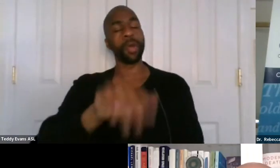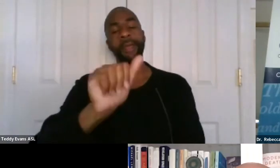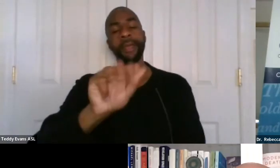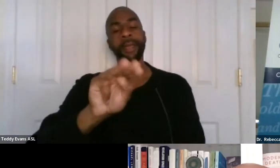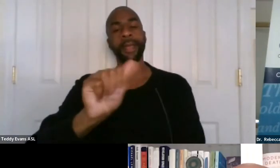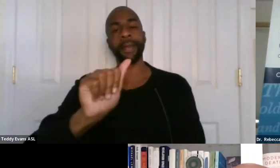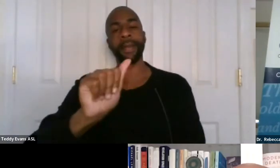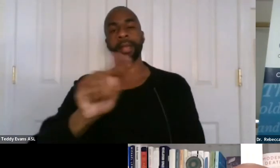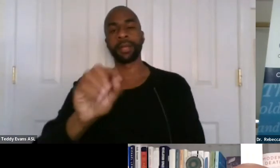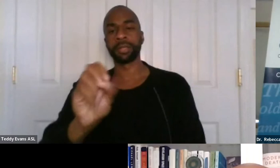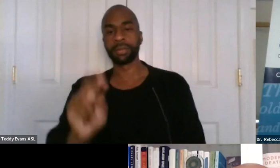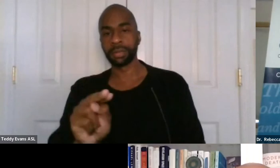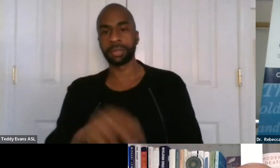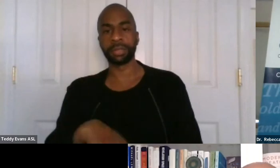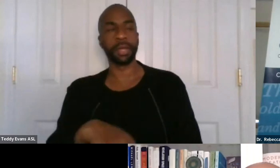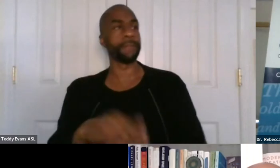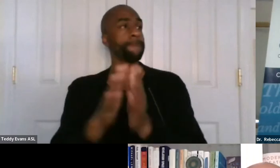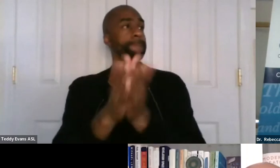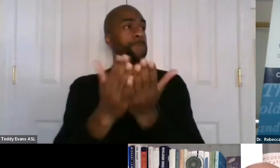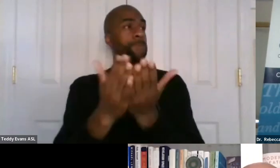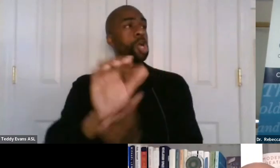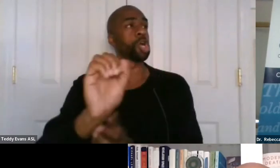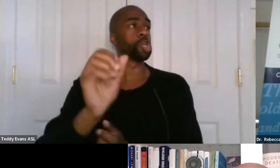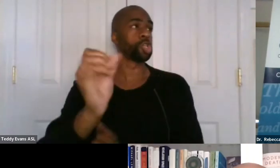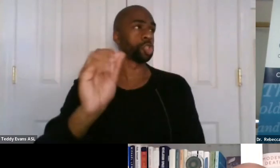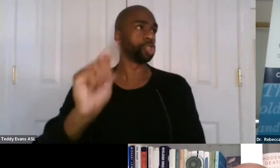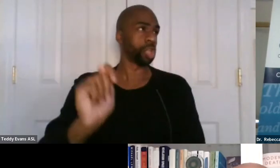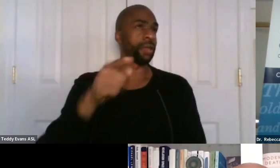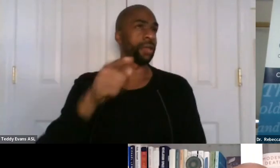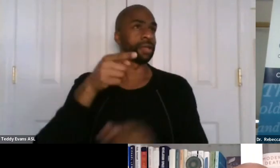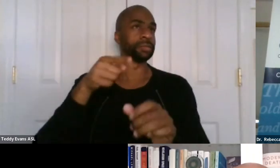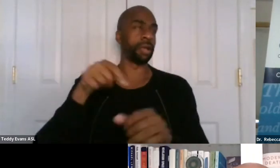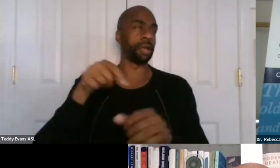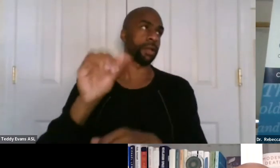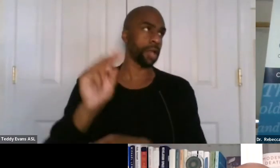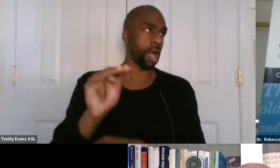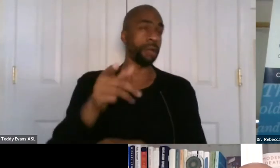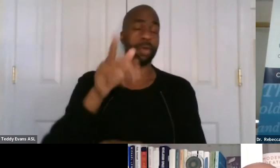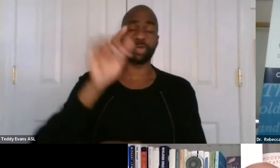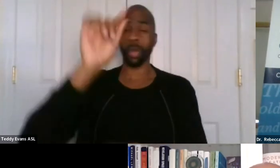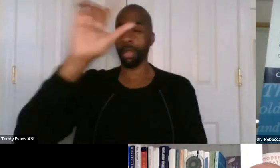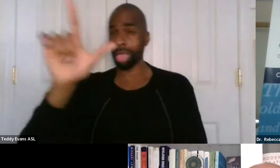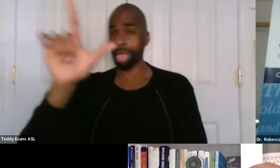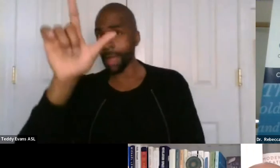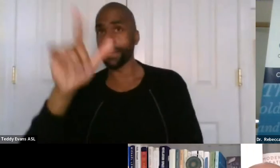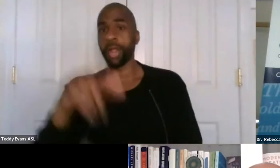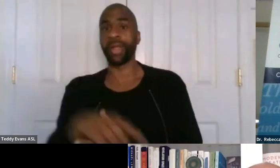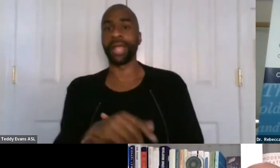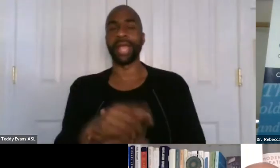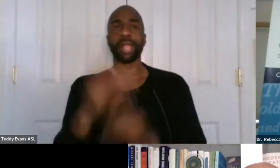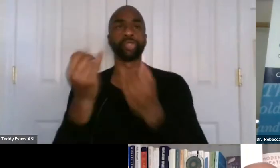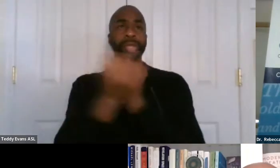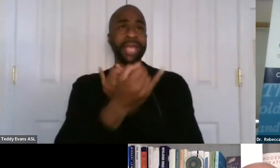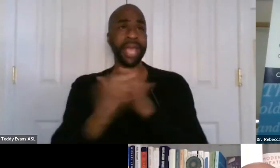on bookshop.com, on Goodreads, in your local libraries. You can always check your independent